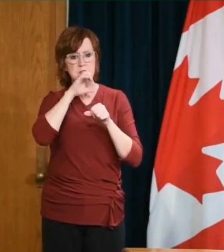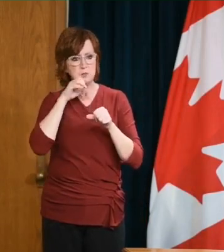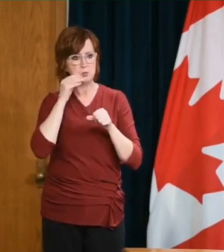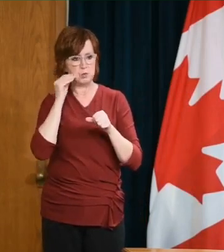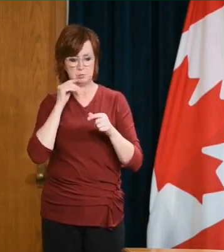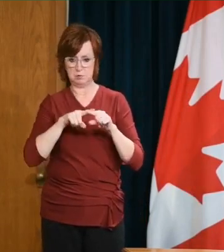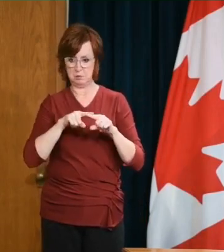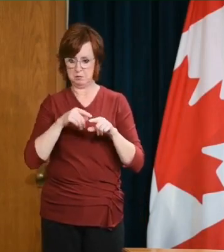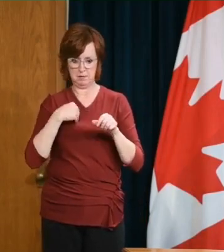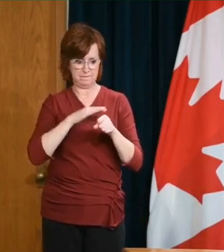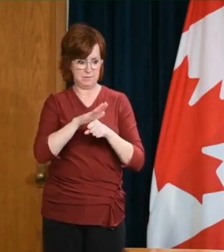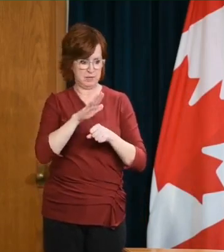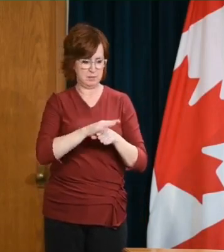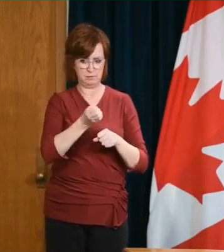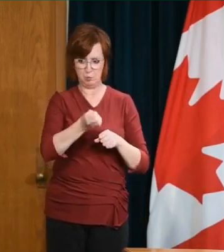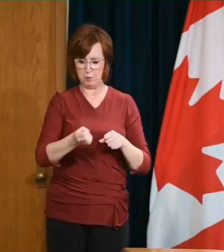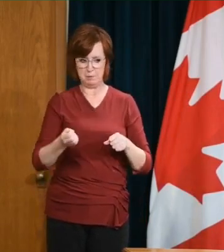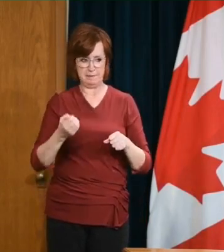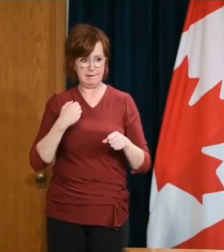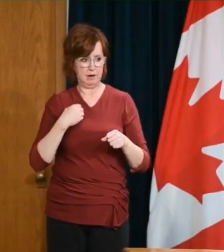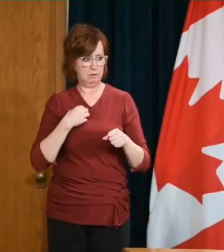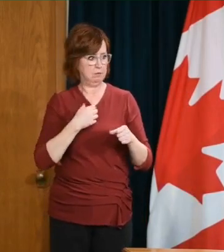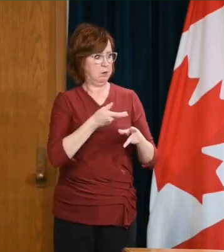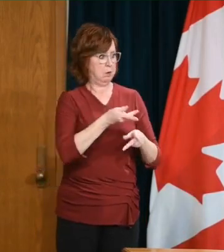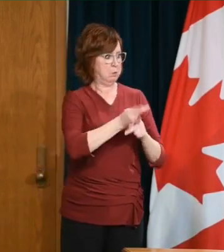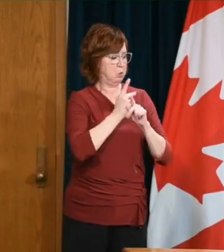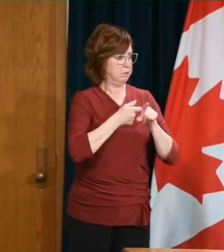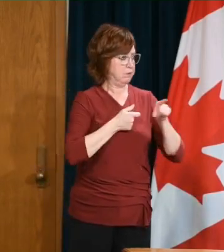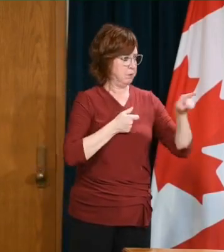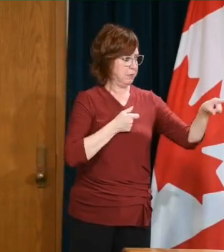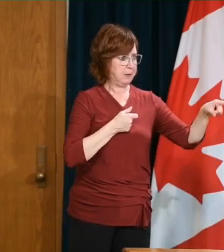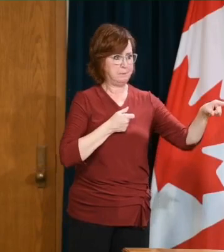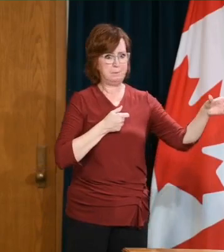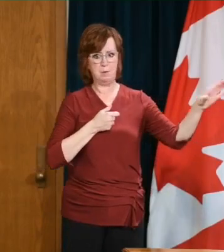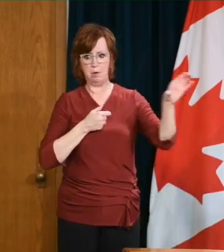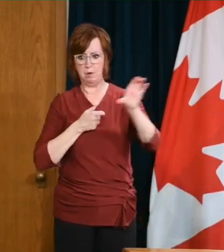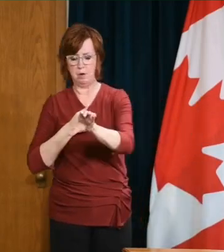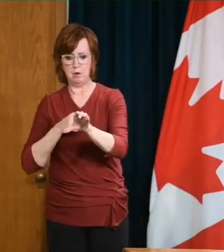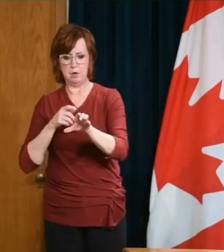supplies, and that should not be at the cost of pulling supplies away from